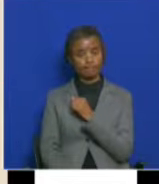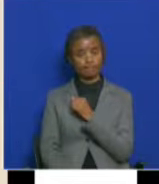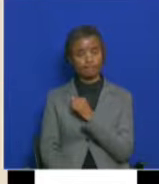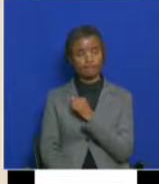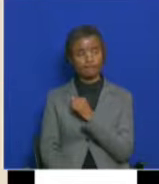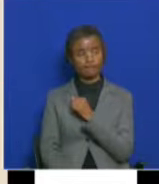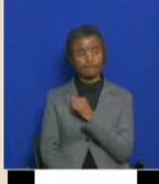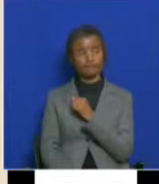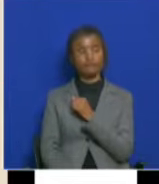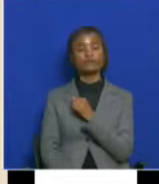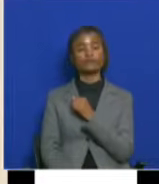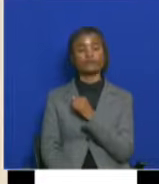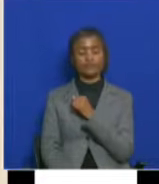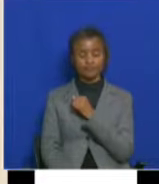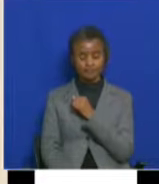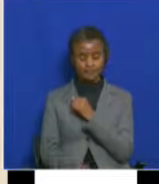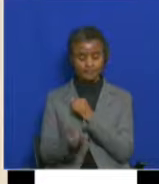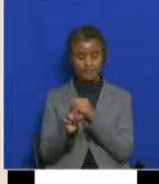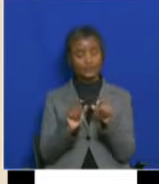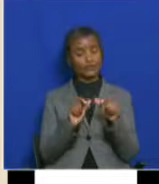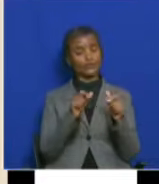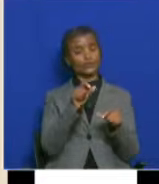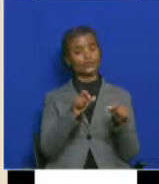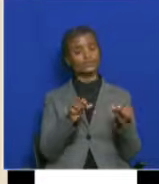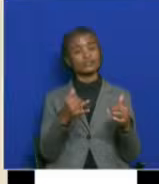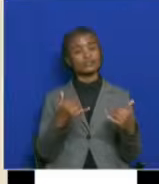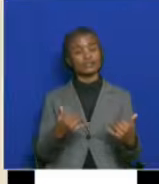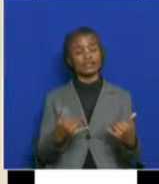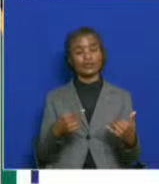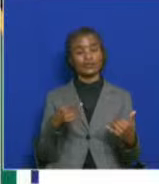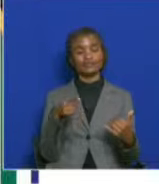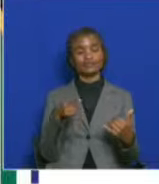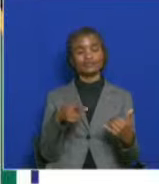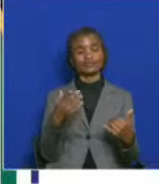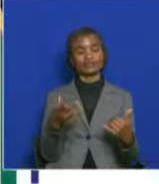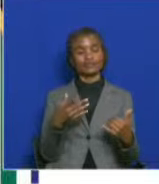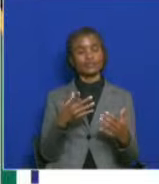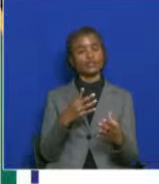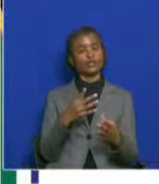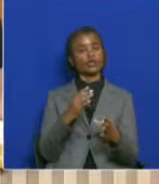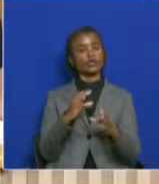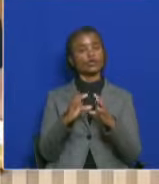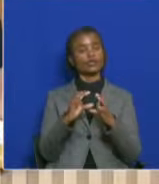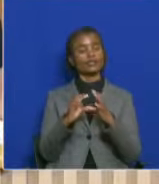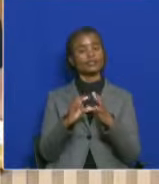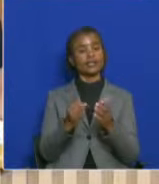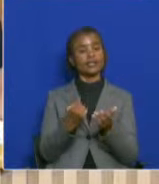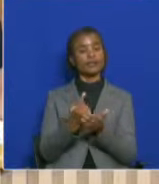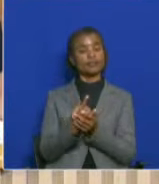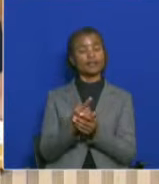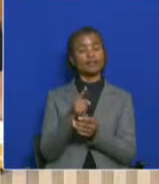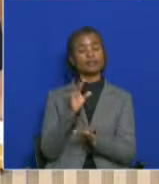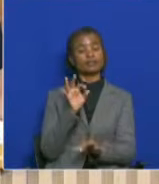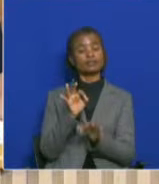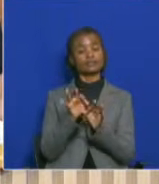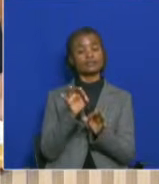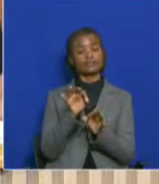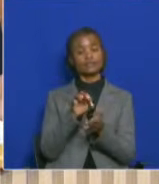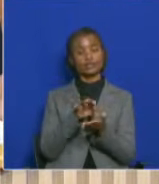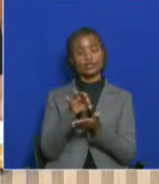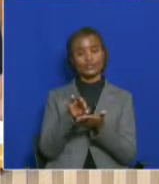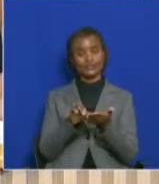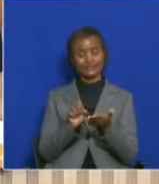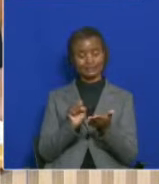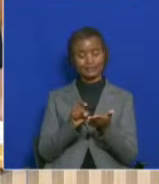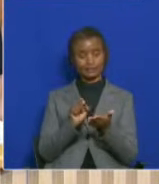Commissioners, is where the communication on this particular contract comes